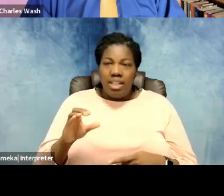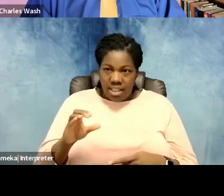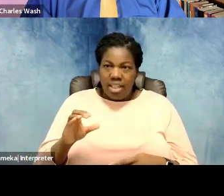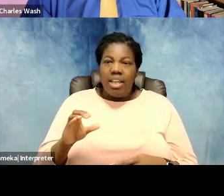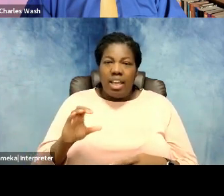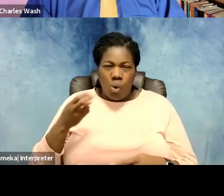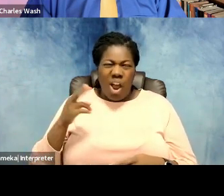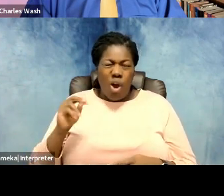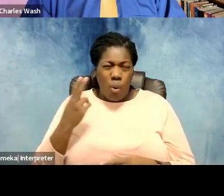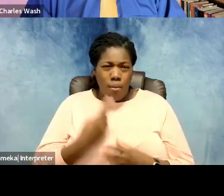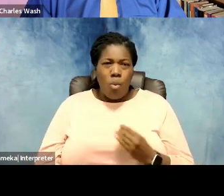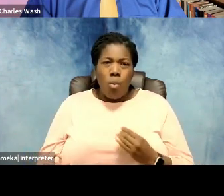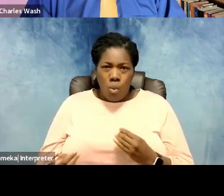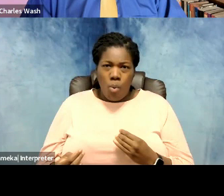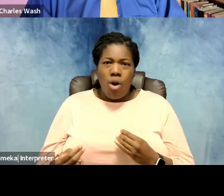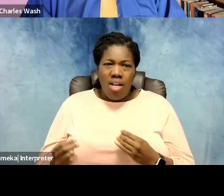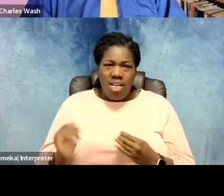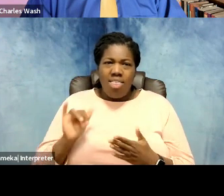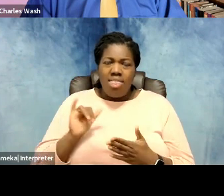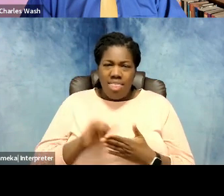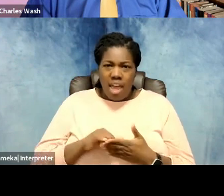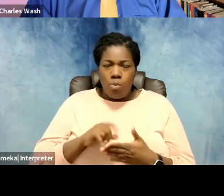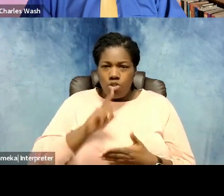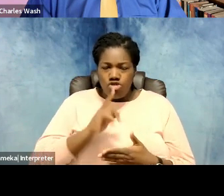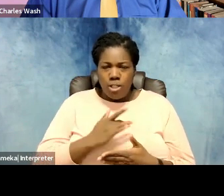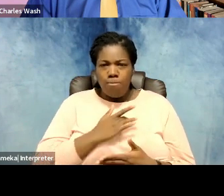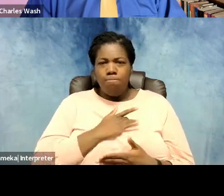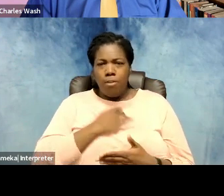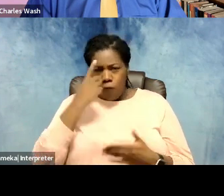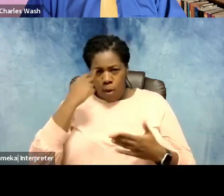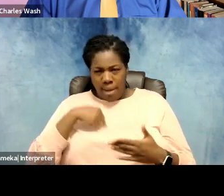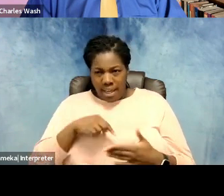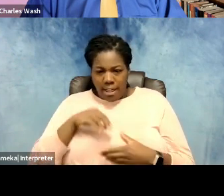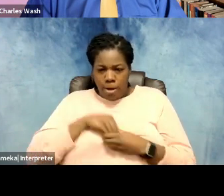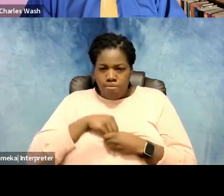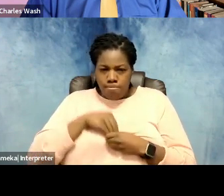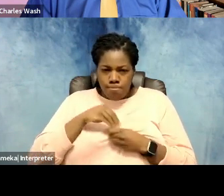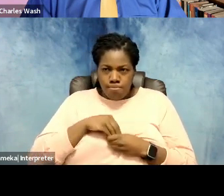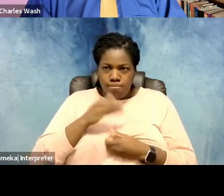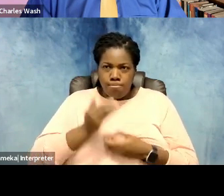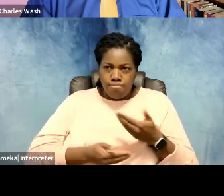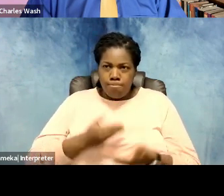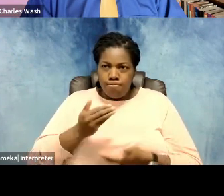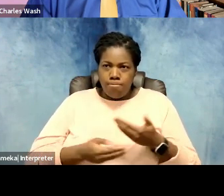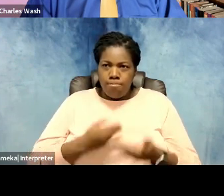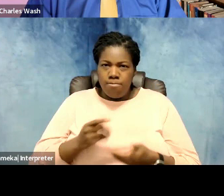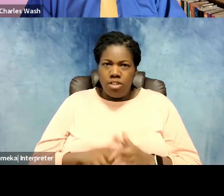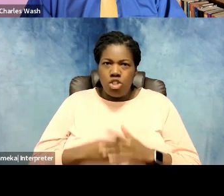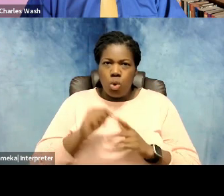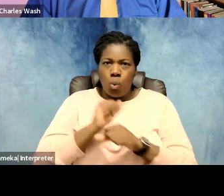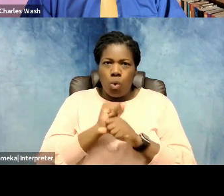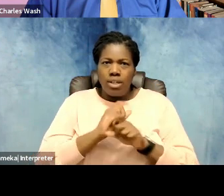of Ohio, that's something that was near and dear to my heart. And I carried on as I went into multiple